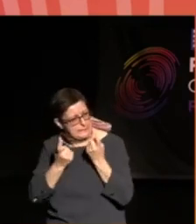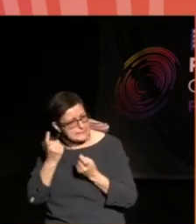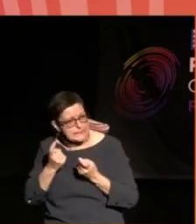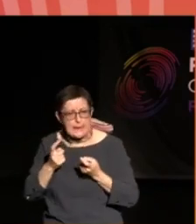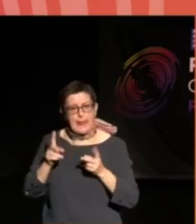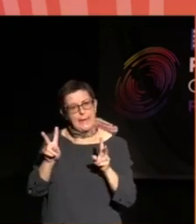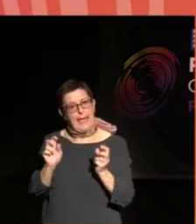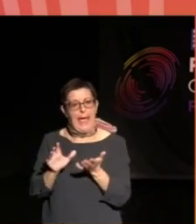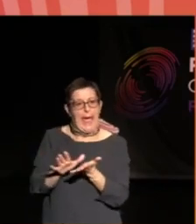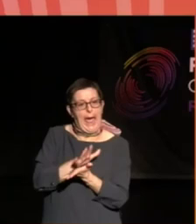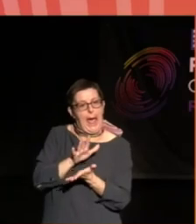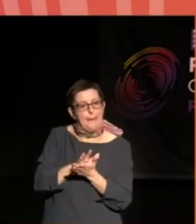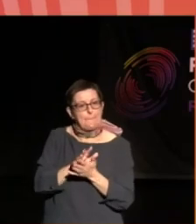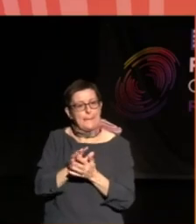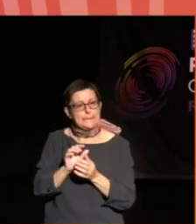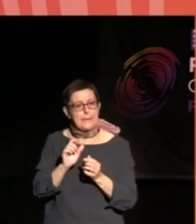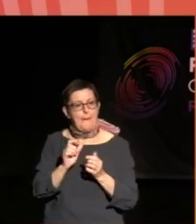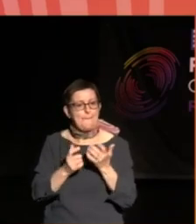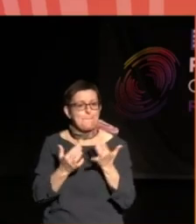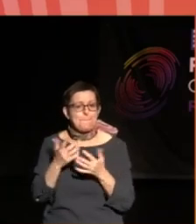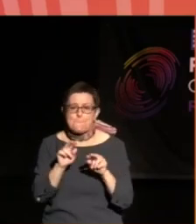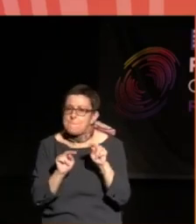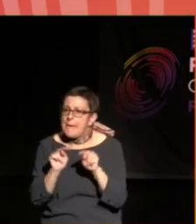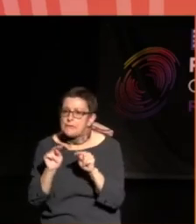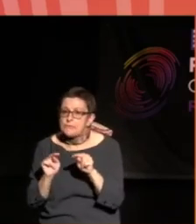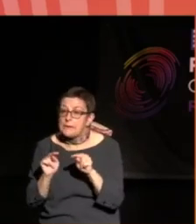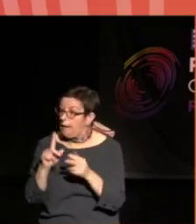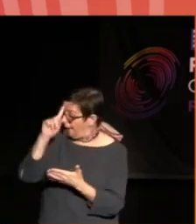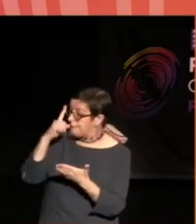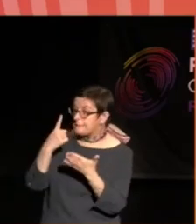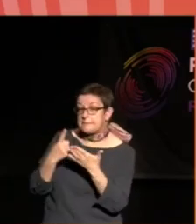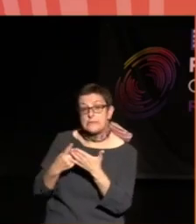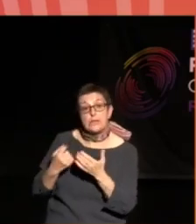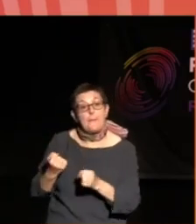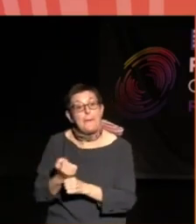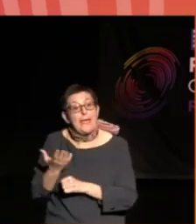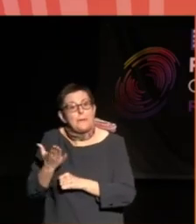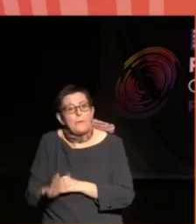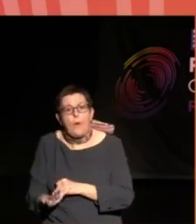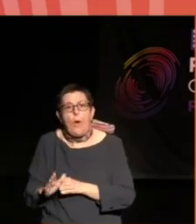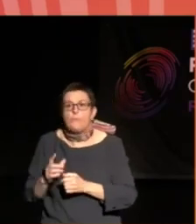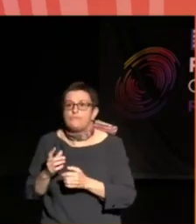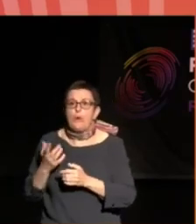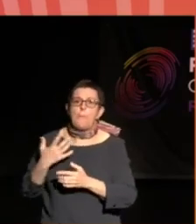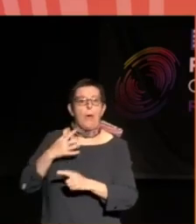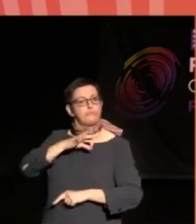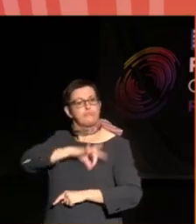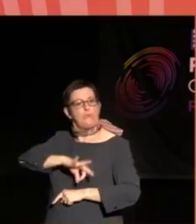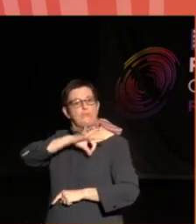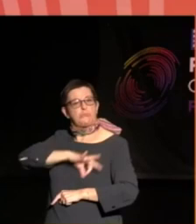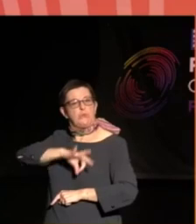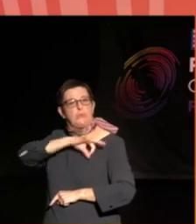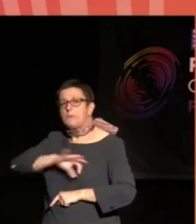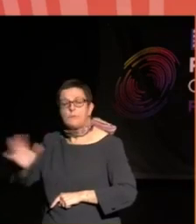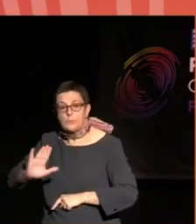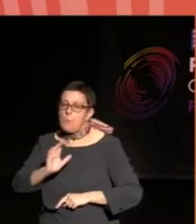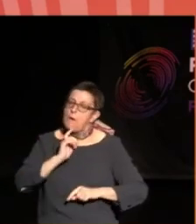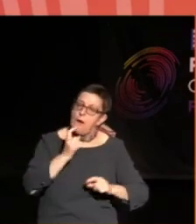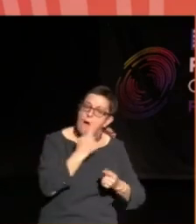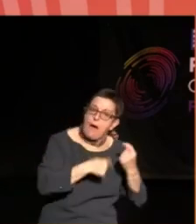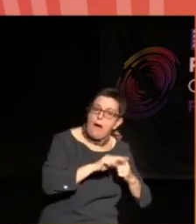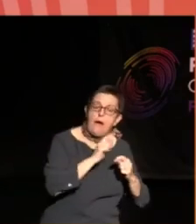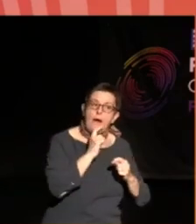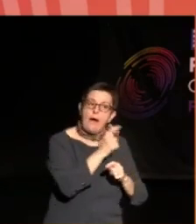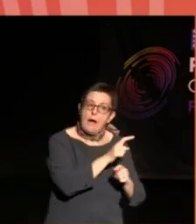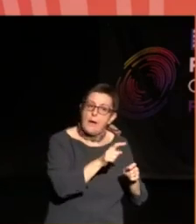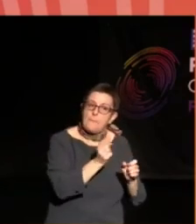their policy making. So it's where decisions are not just led by GDP and what decision will now make the most money. It's